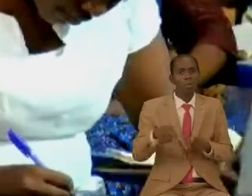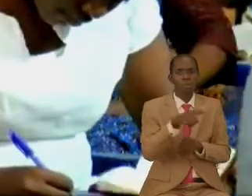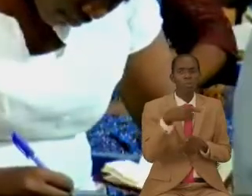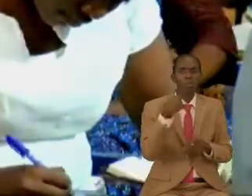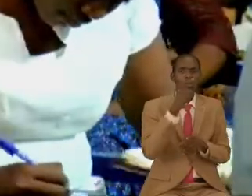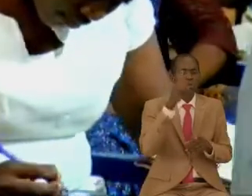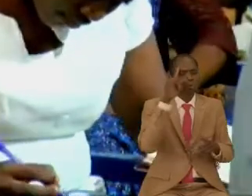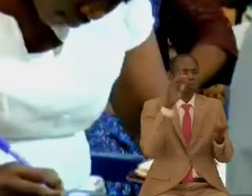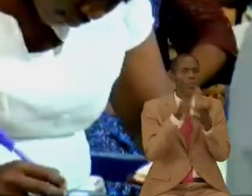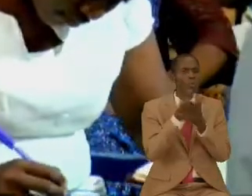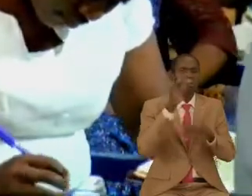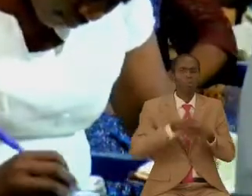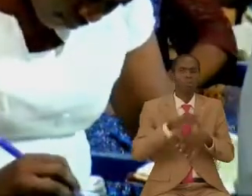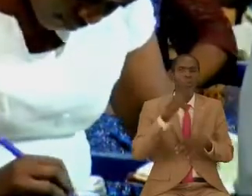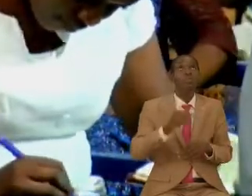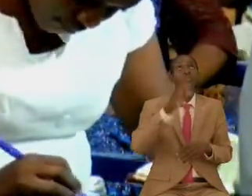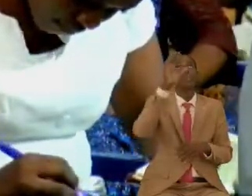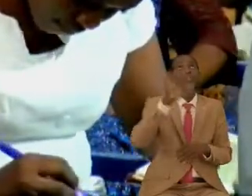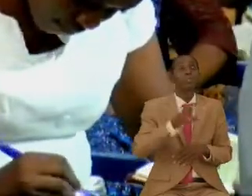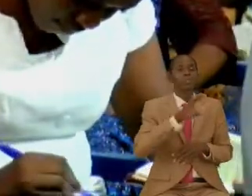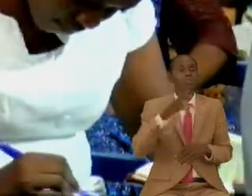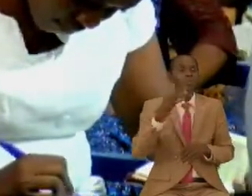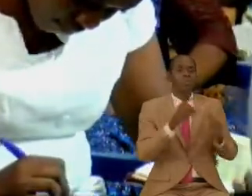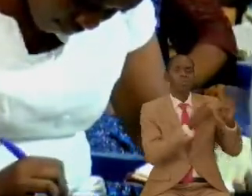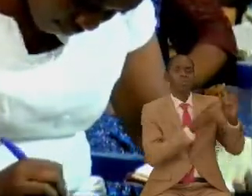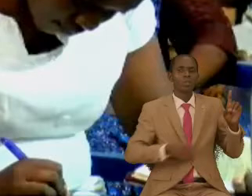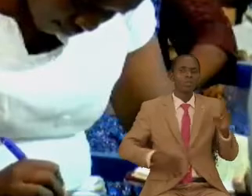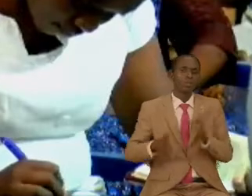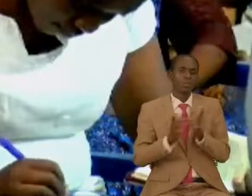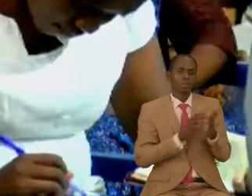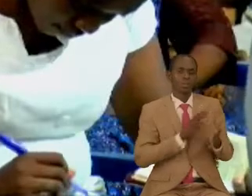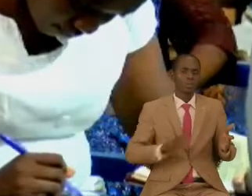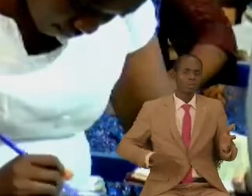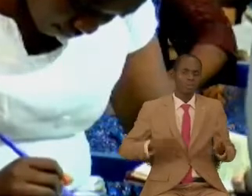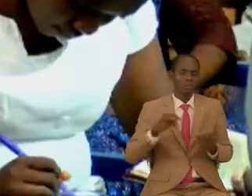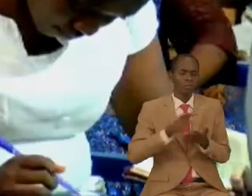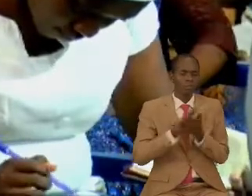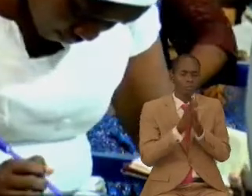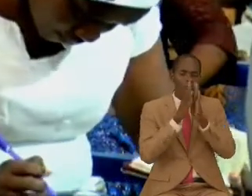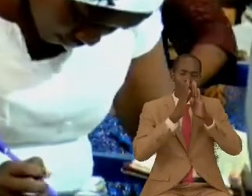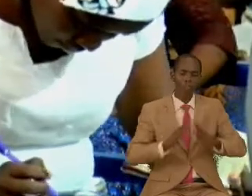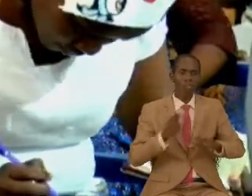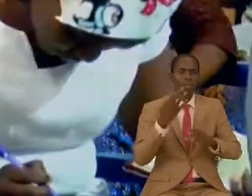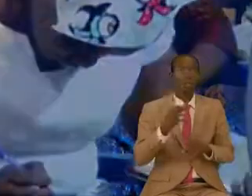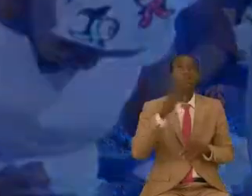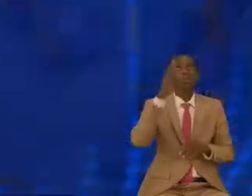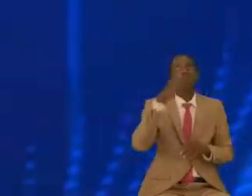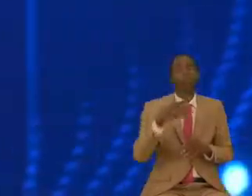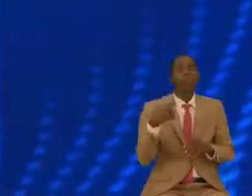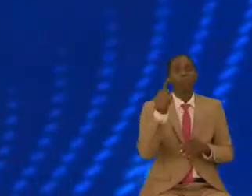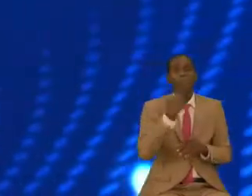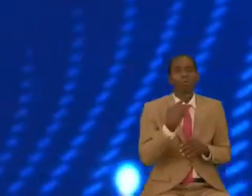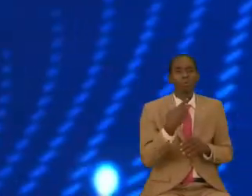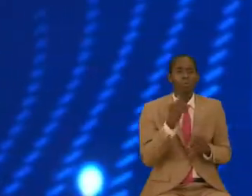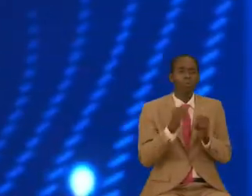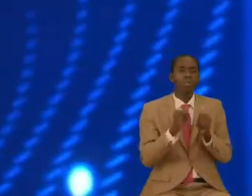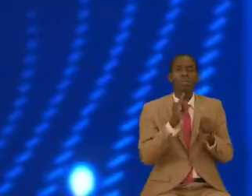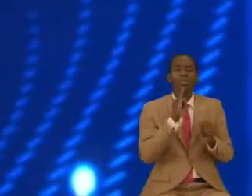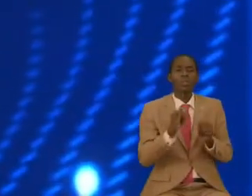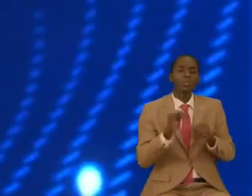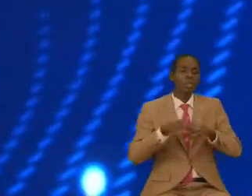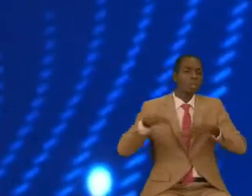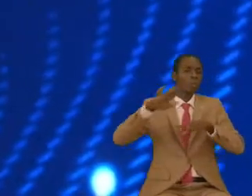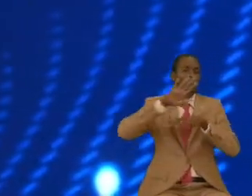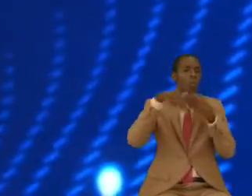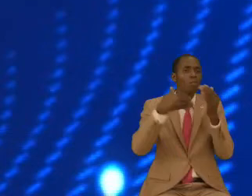on the cross of the Lord Jesus Christ, the peace of God, which passes all